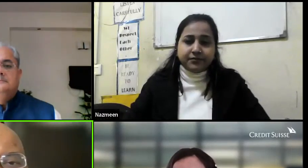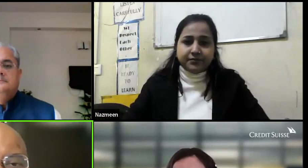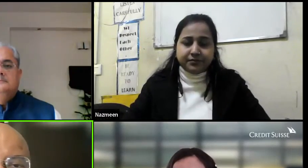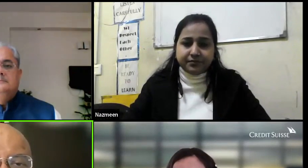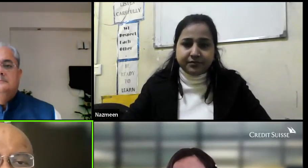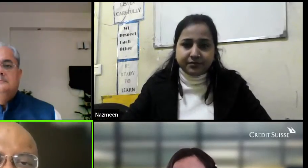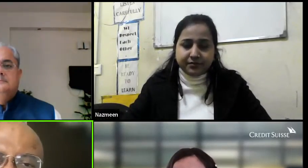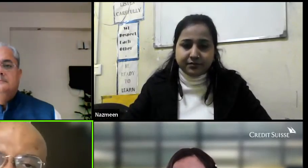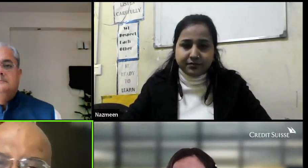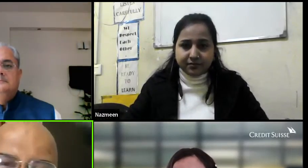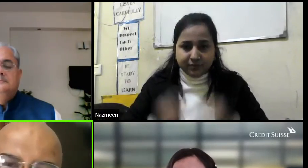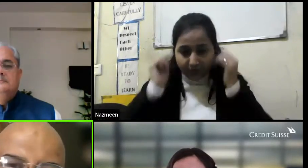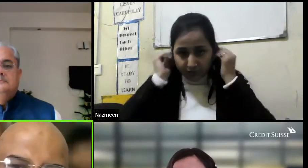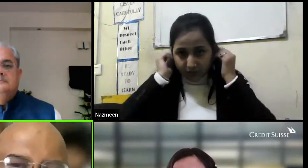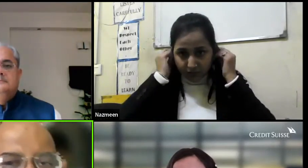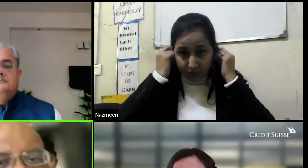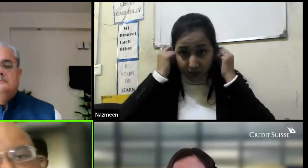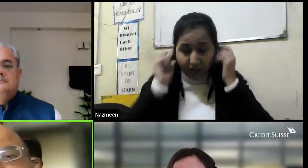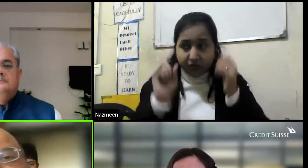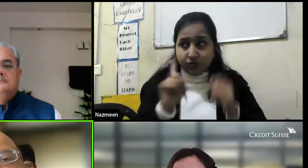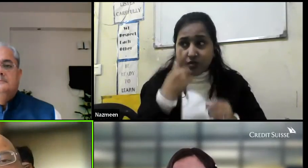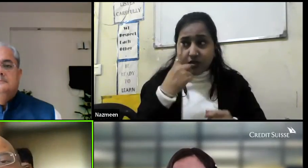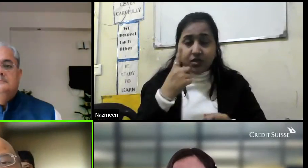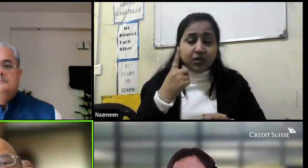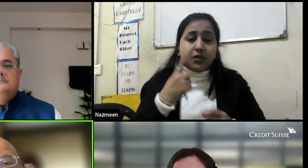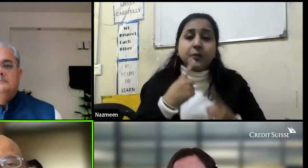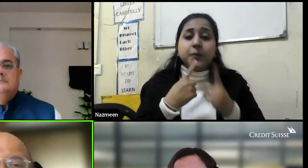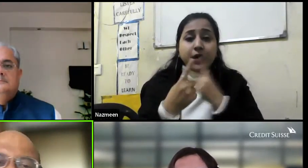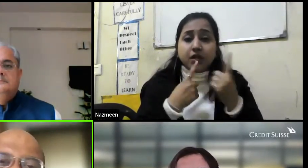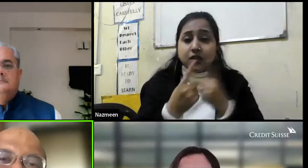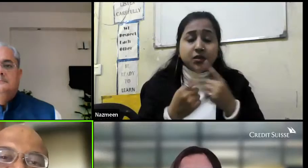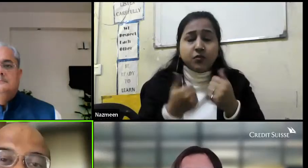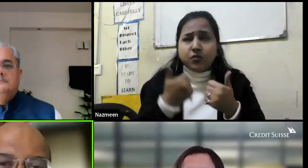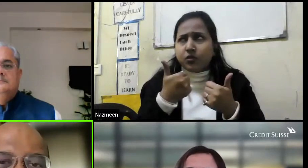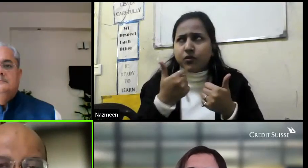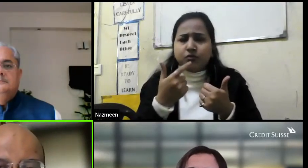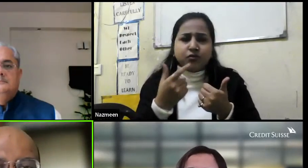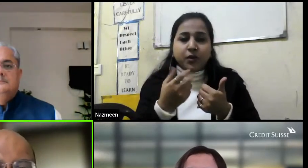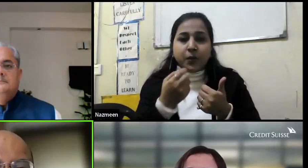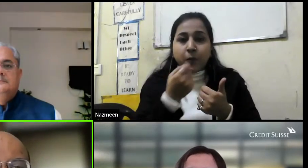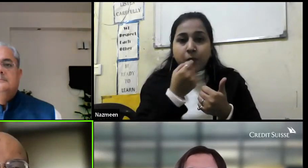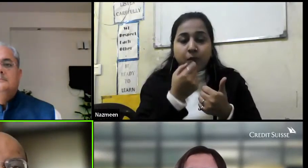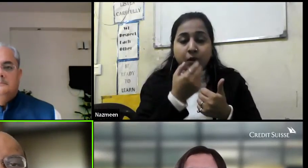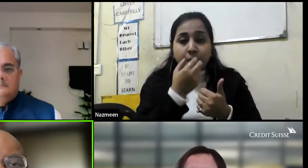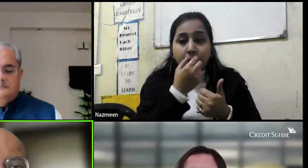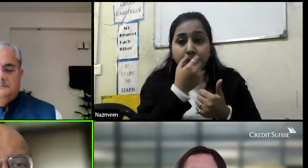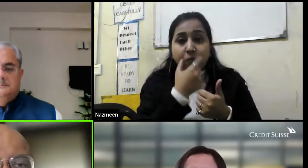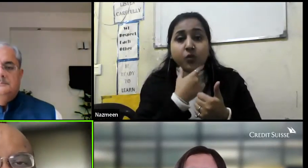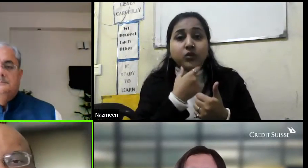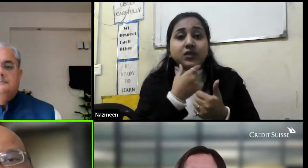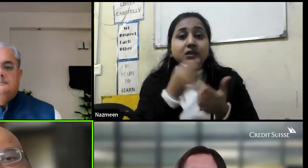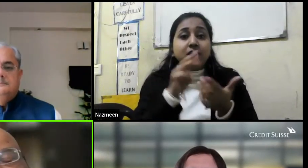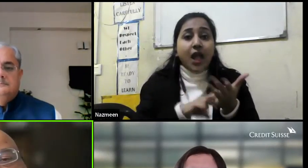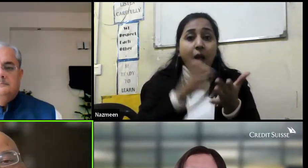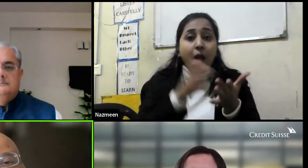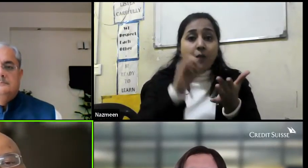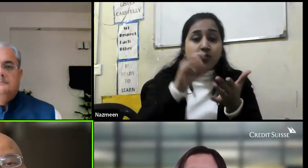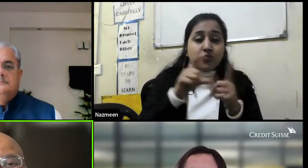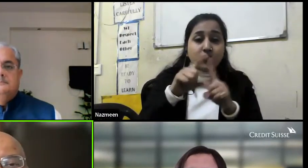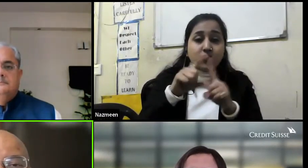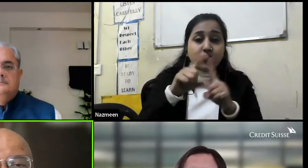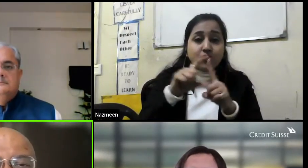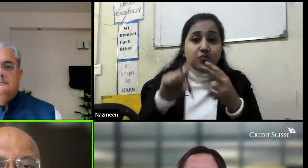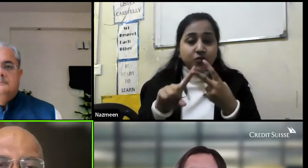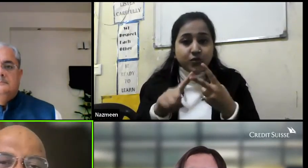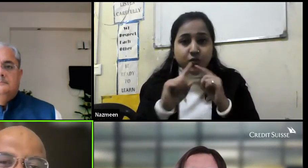I'm actually, one thing which I really like about Mr. Modi is giving the word Divyang, the divinity, instead of